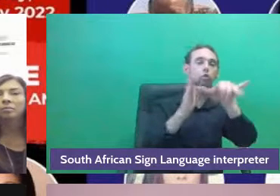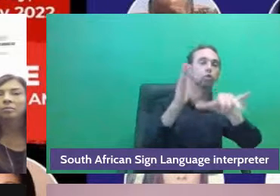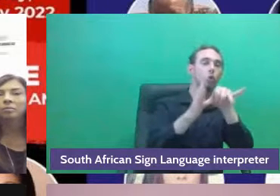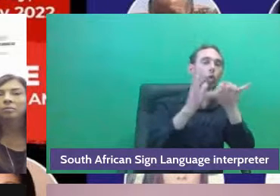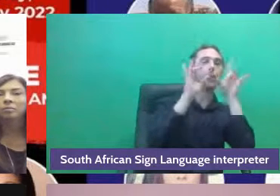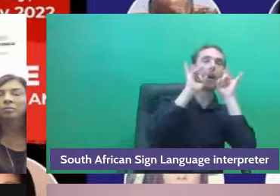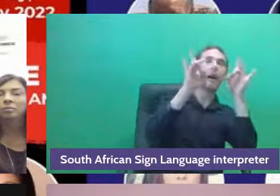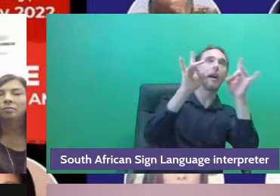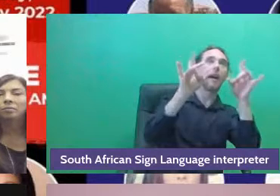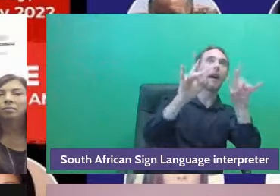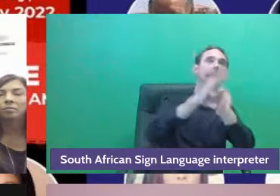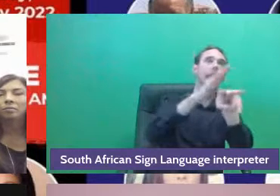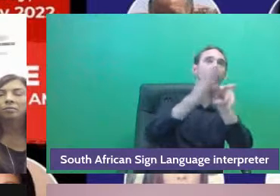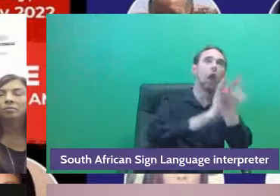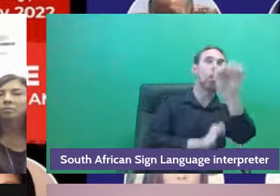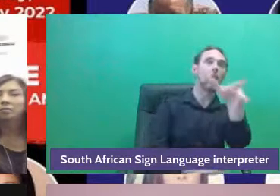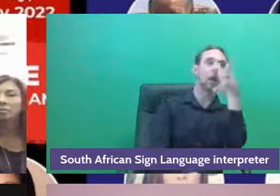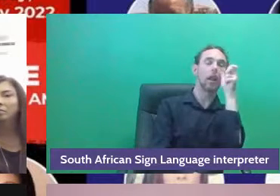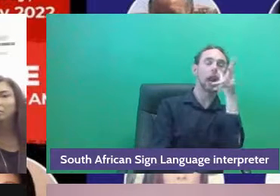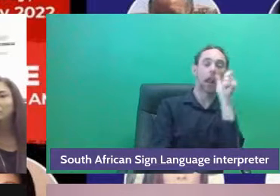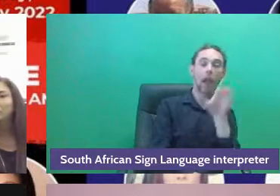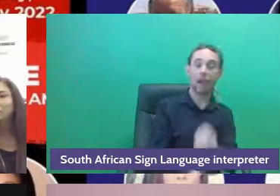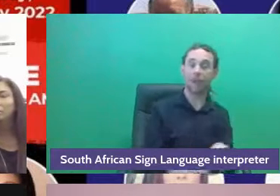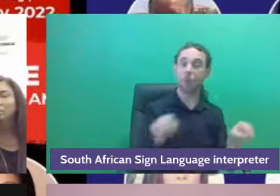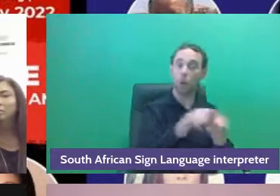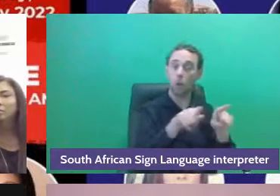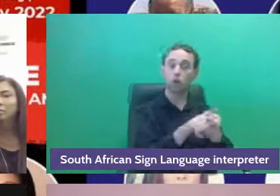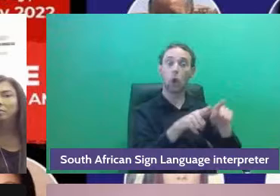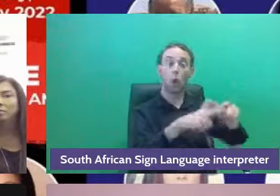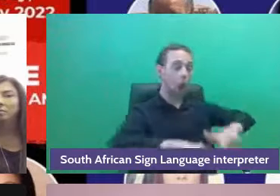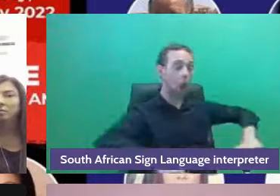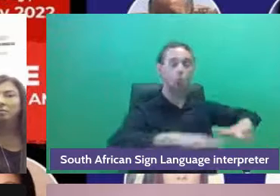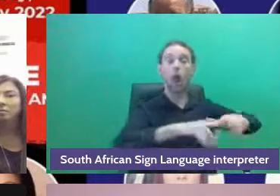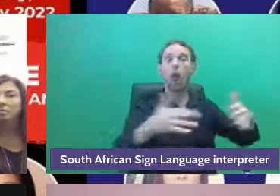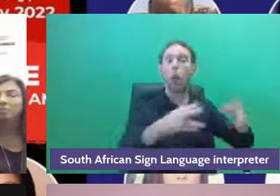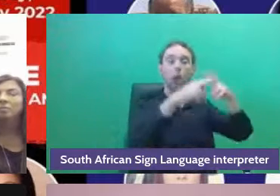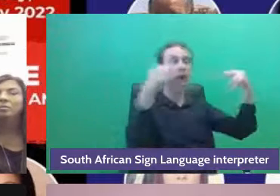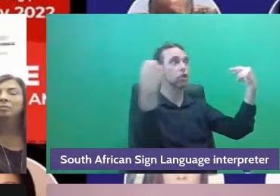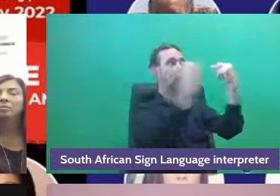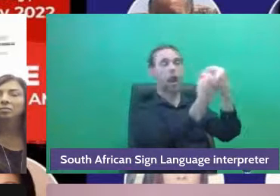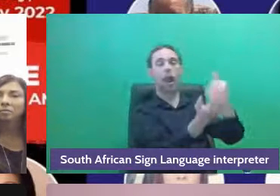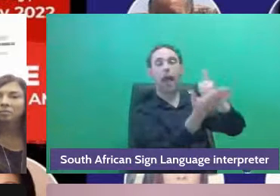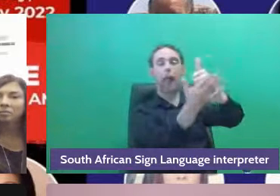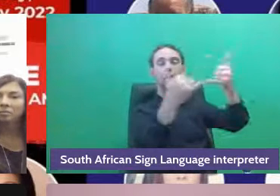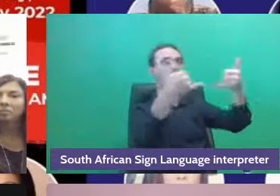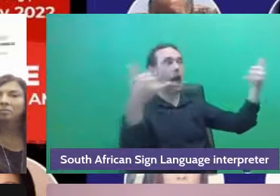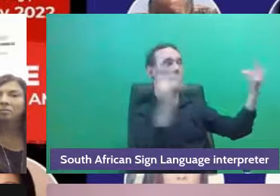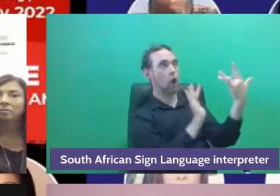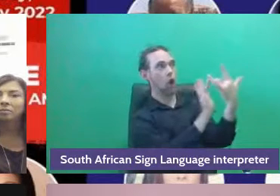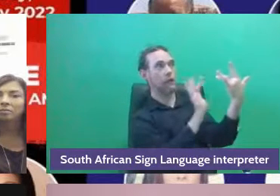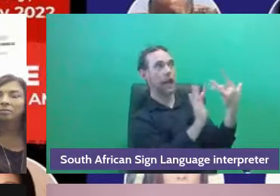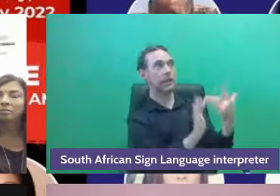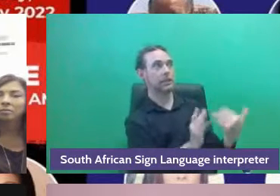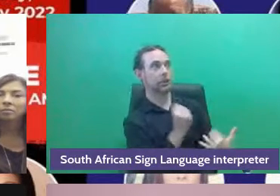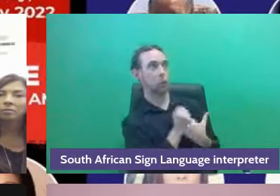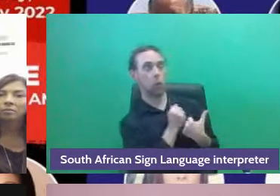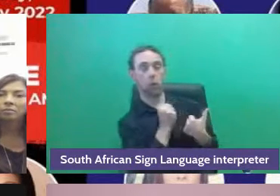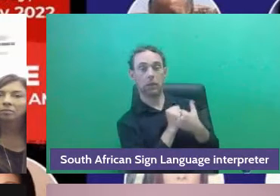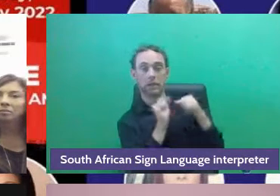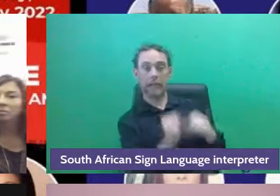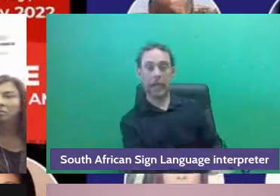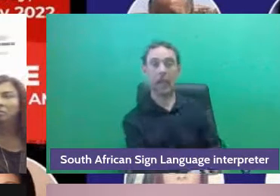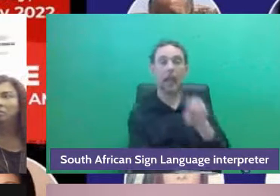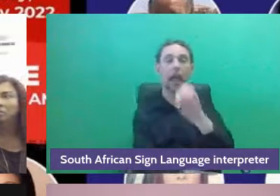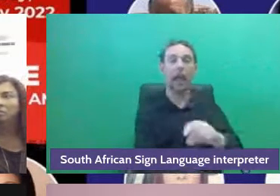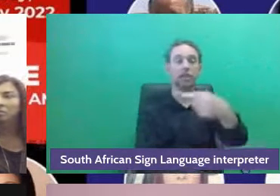way is to contact the local or national helpline for support and information. Additionally, there are often GBVF